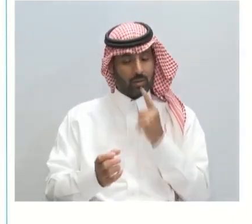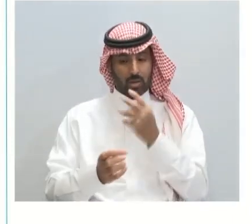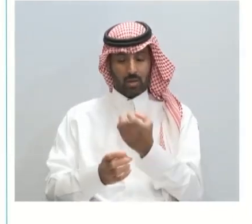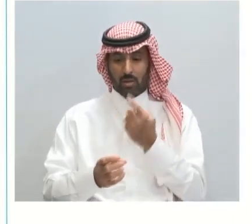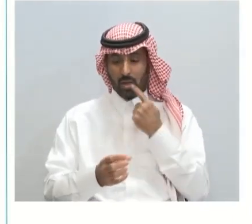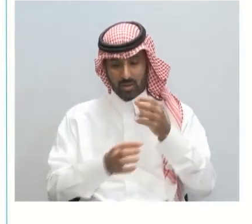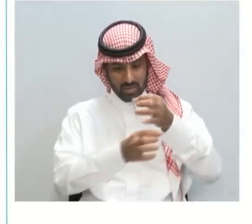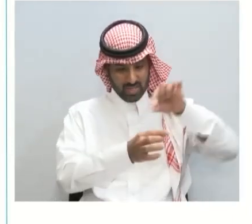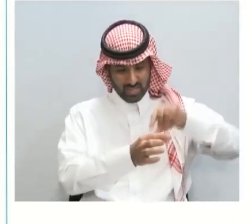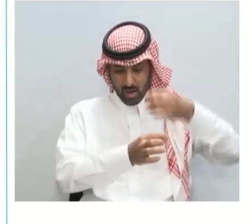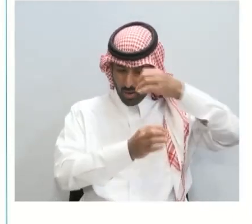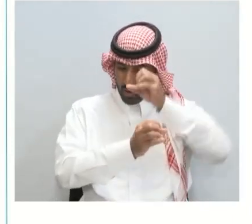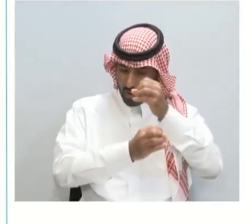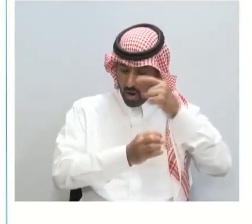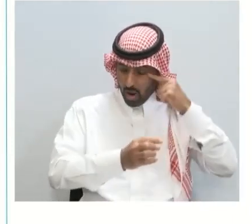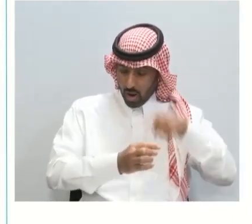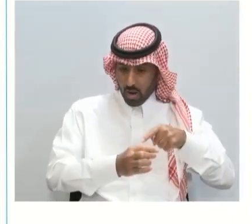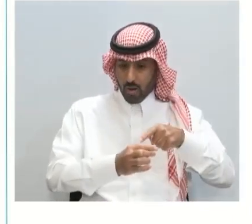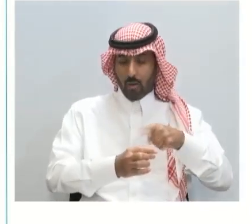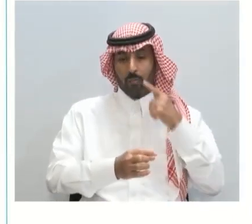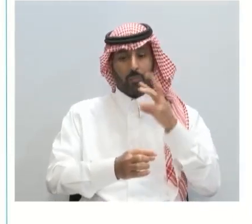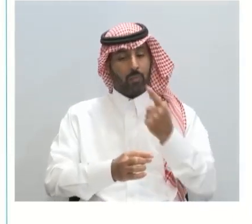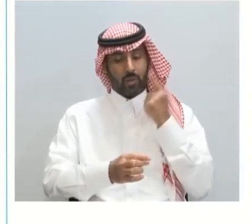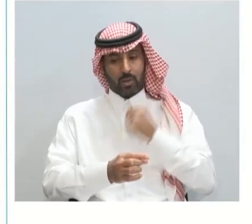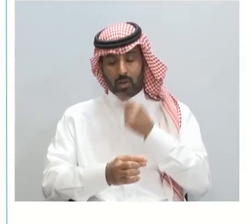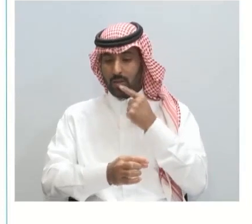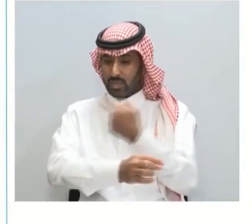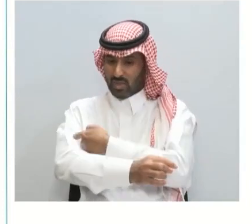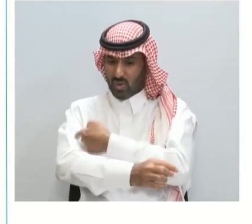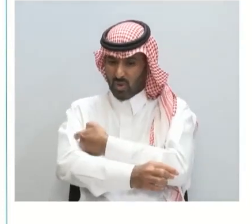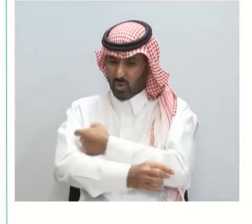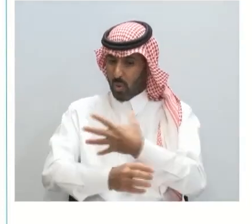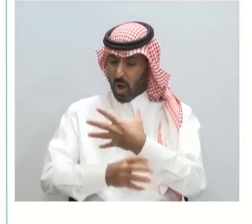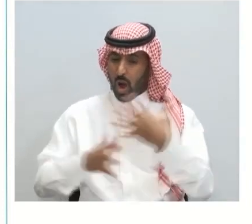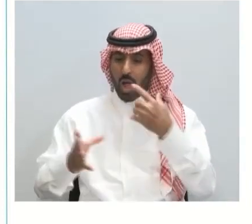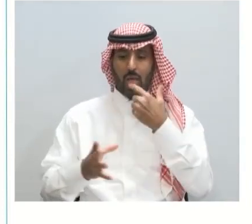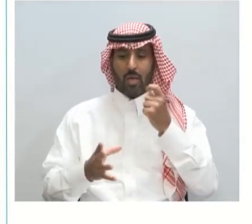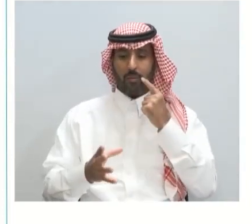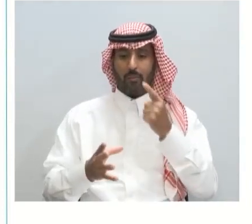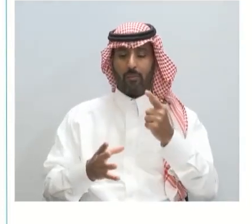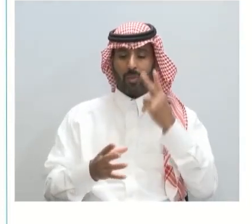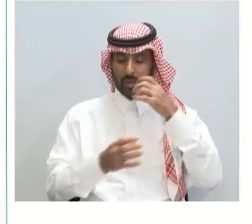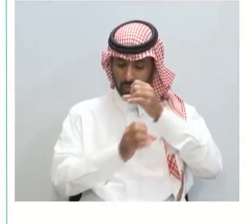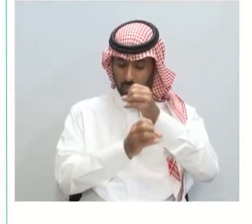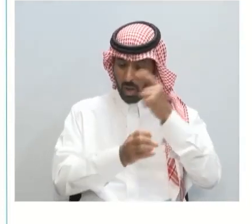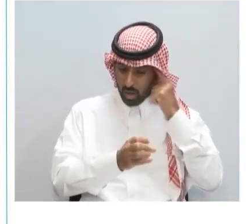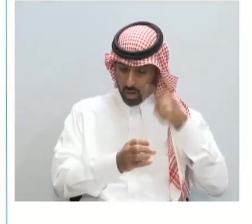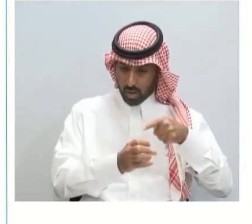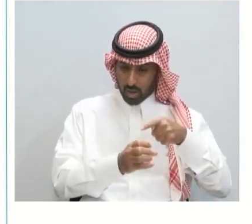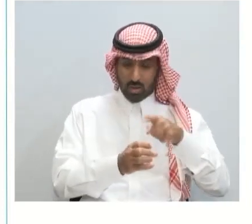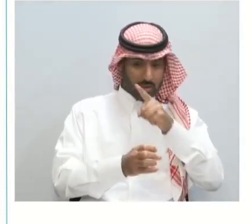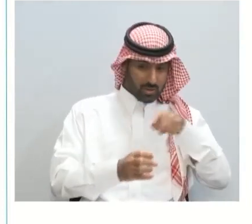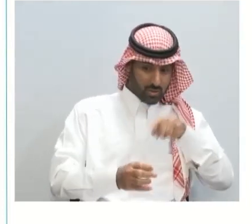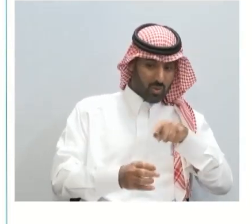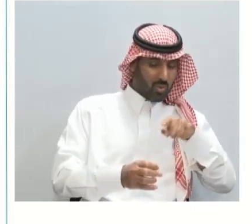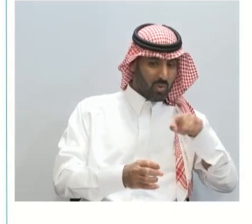a sample of DNA, doctors must draw a large quantity of blood. Is this true